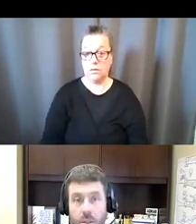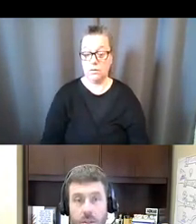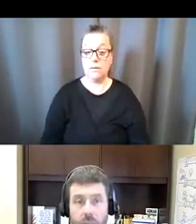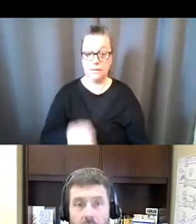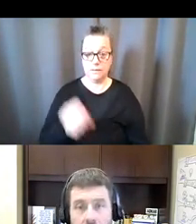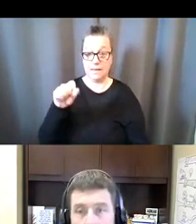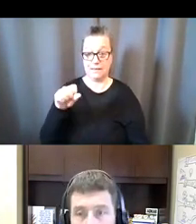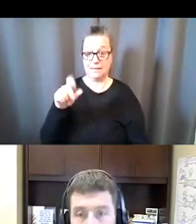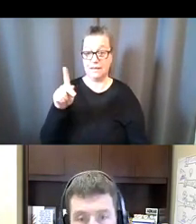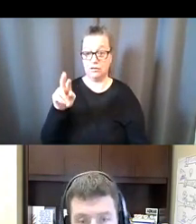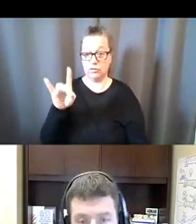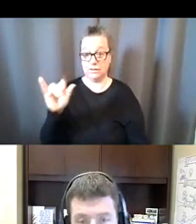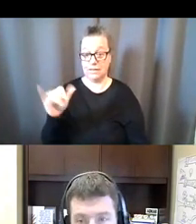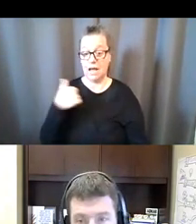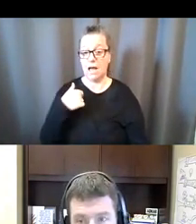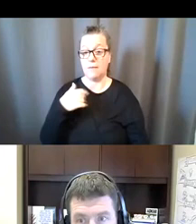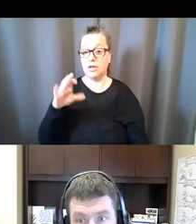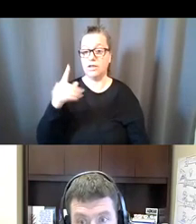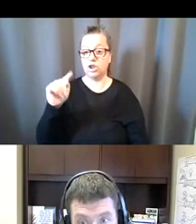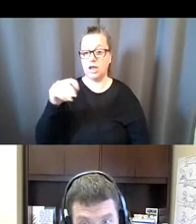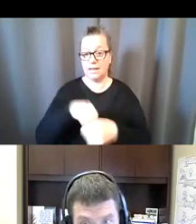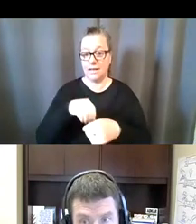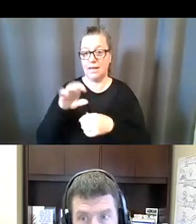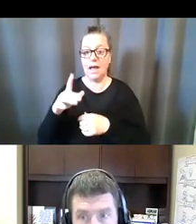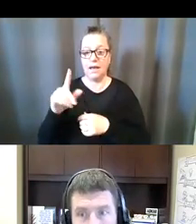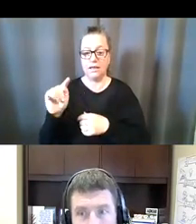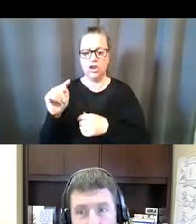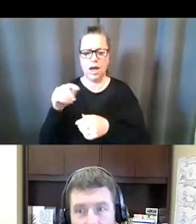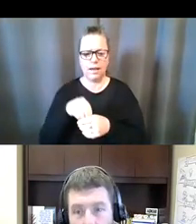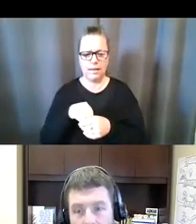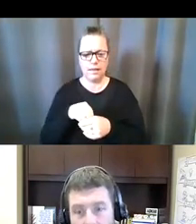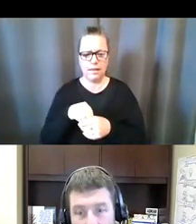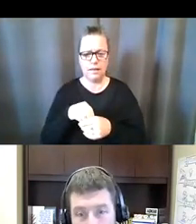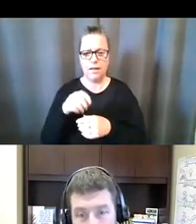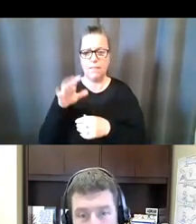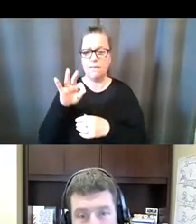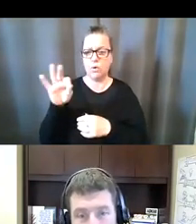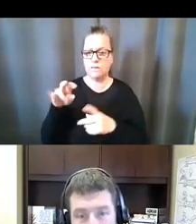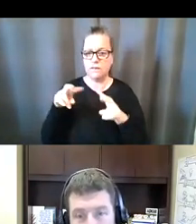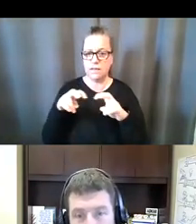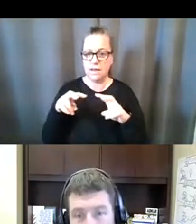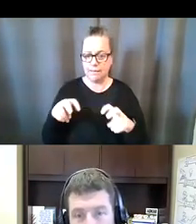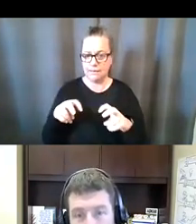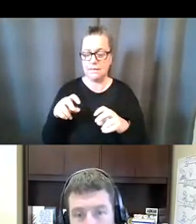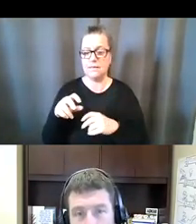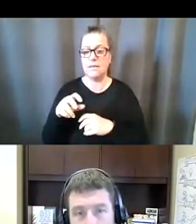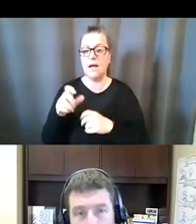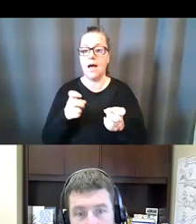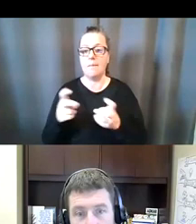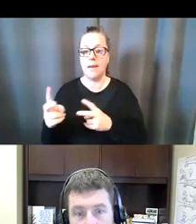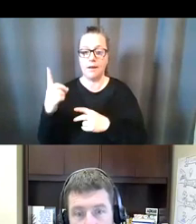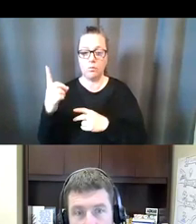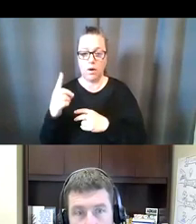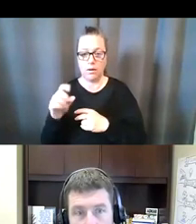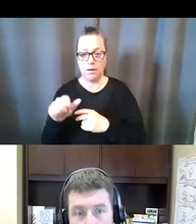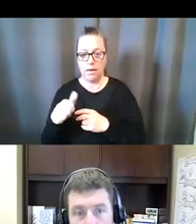Yes, Christy, I'm going to chat in. I chatted in the force field analysis. I'm going to chat in one other around